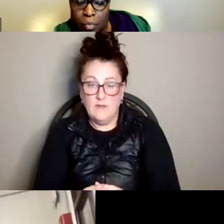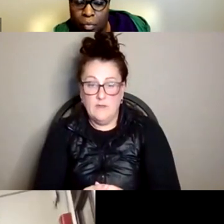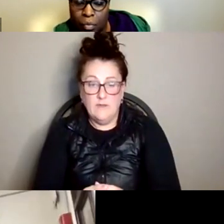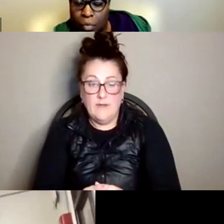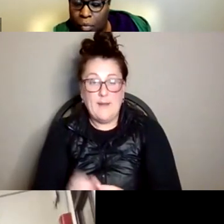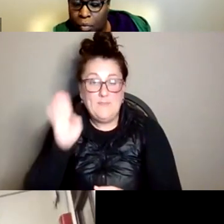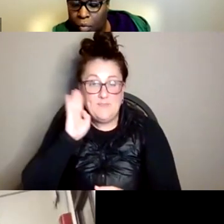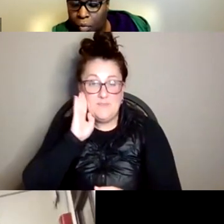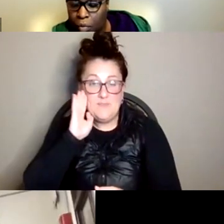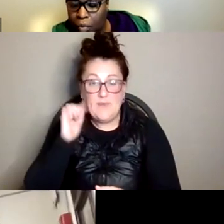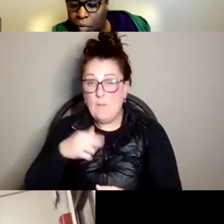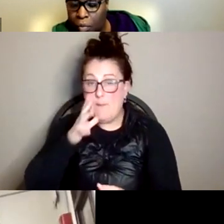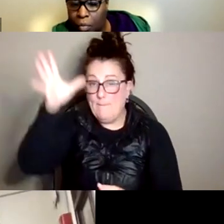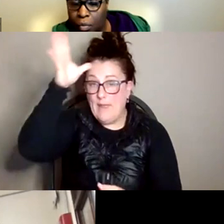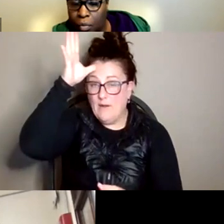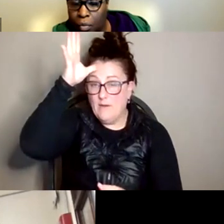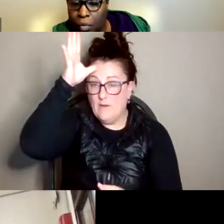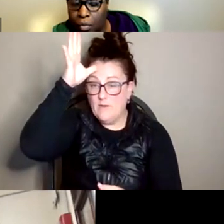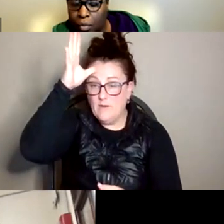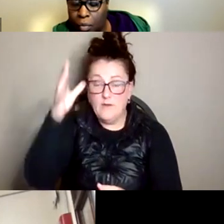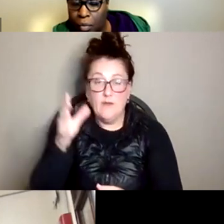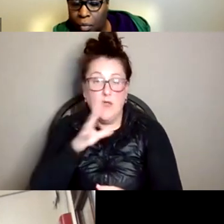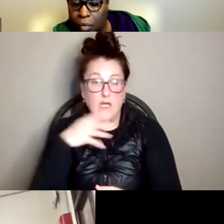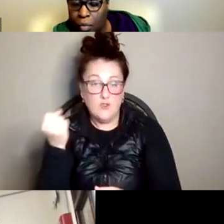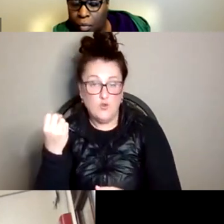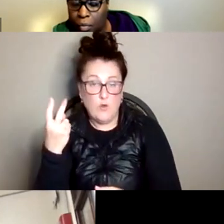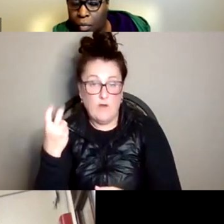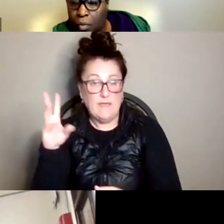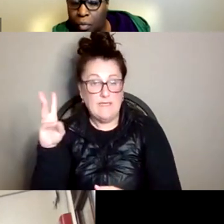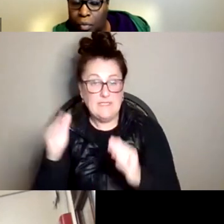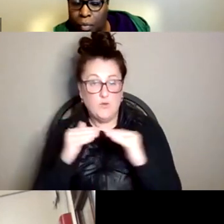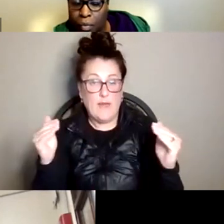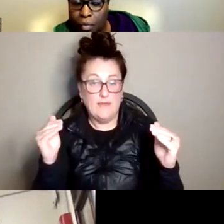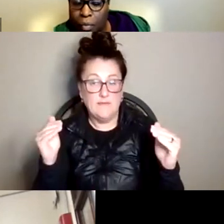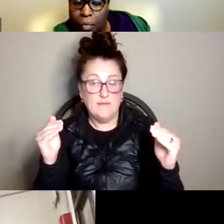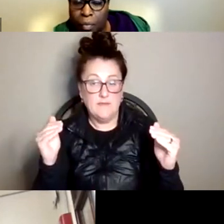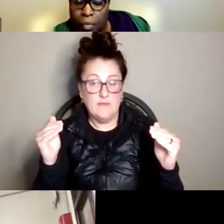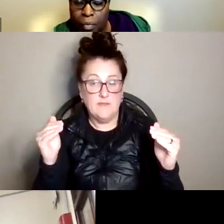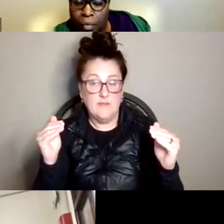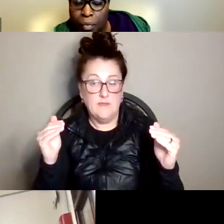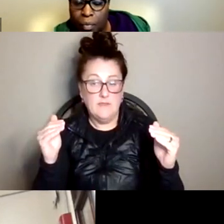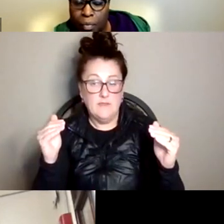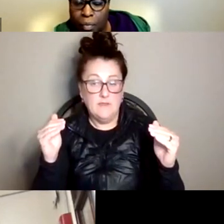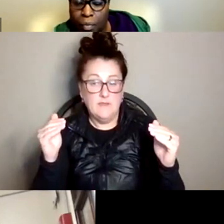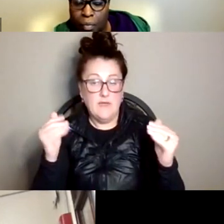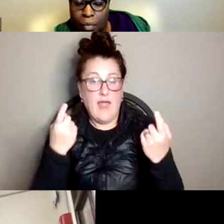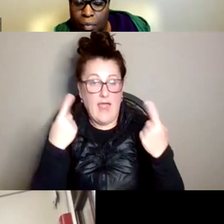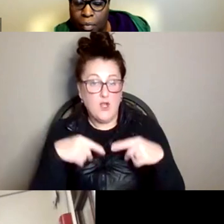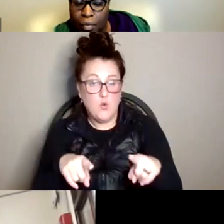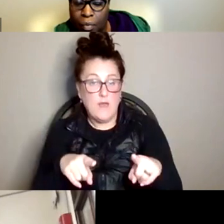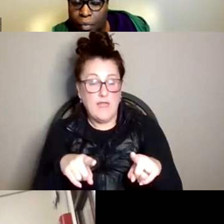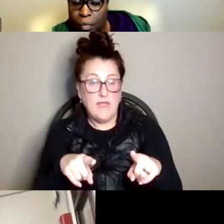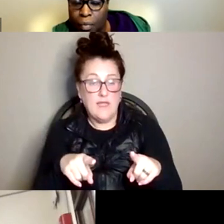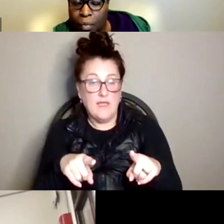Hi, I'm a parent of a 12-year-old. She's in the sixth grade. I agree with the person who said